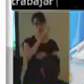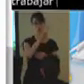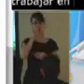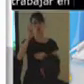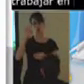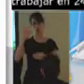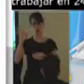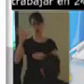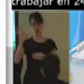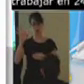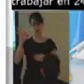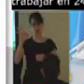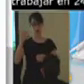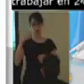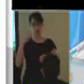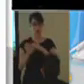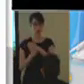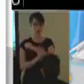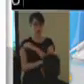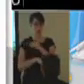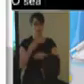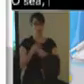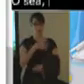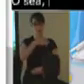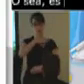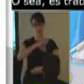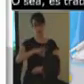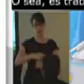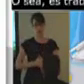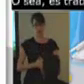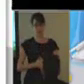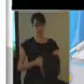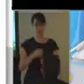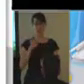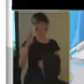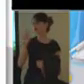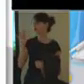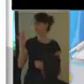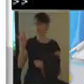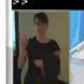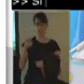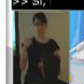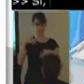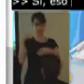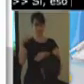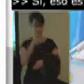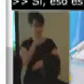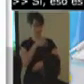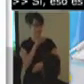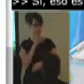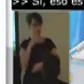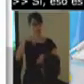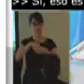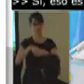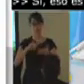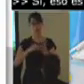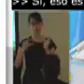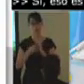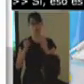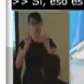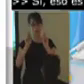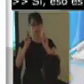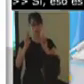and it means that you can do or work in 240 activities. Yes, that's what the educational plan